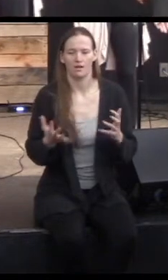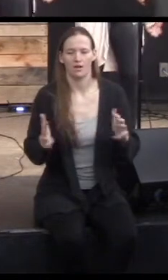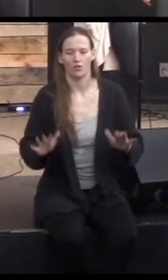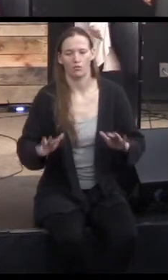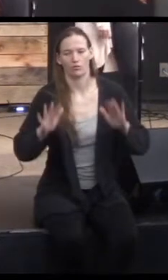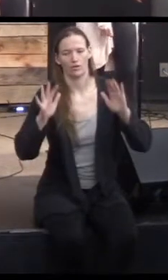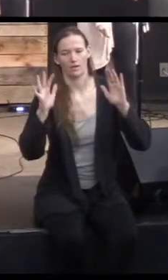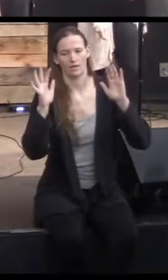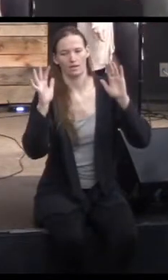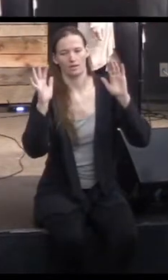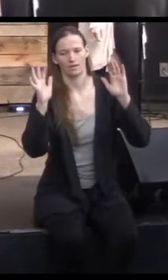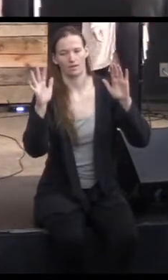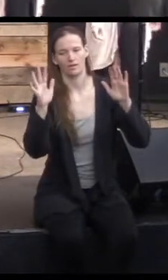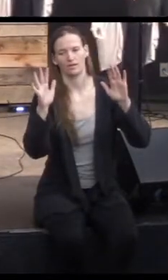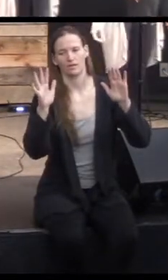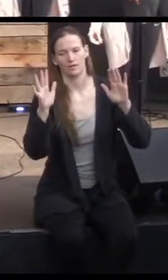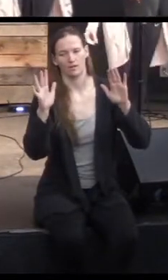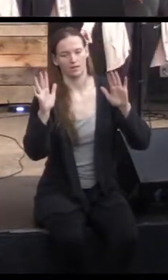how